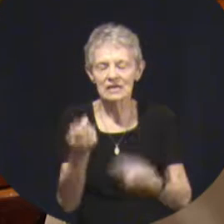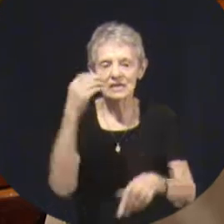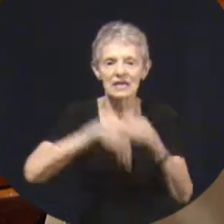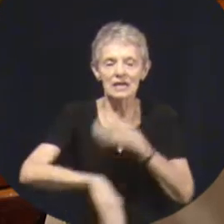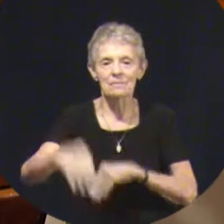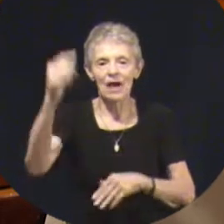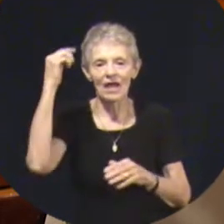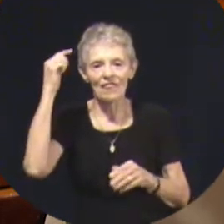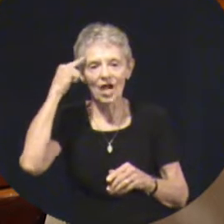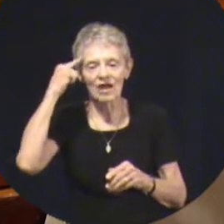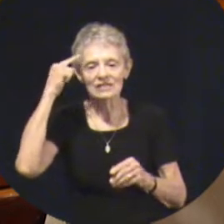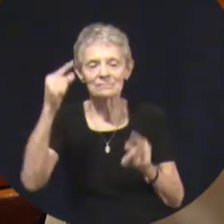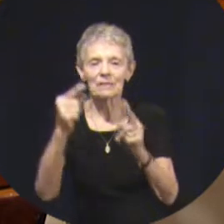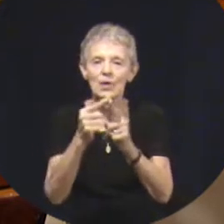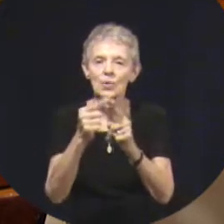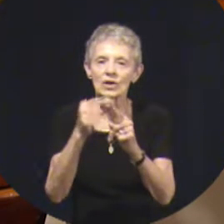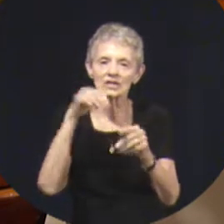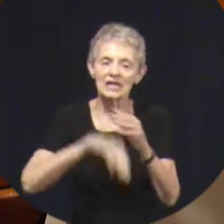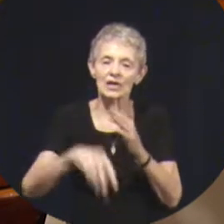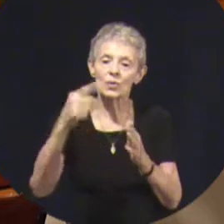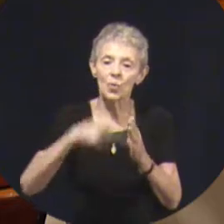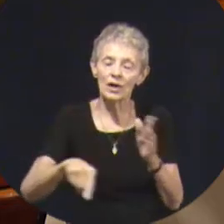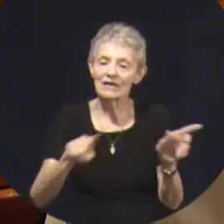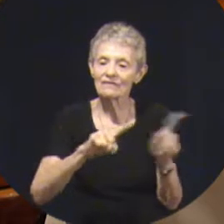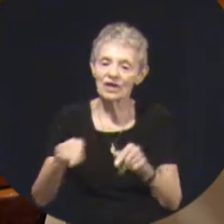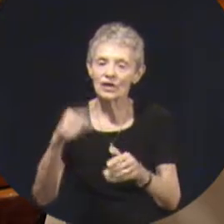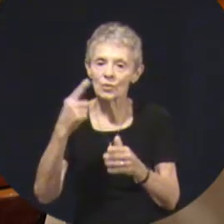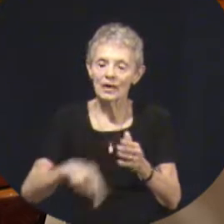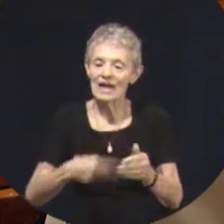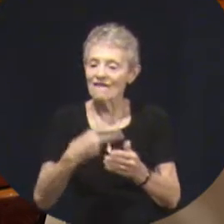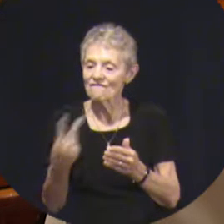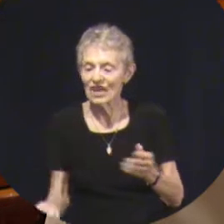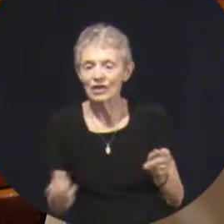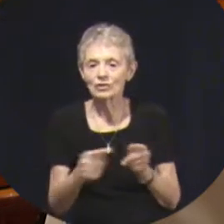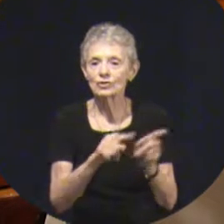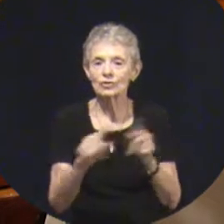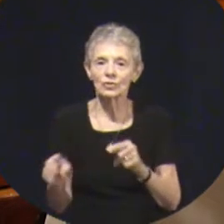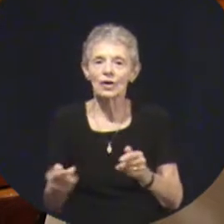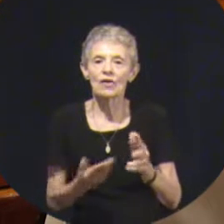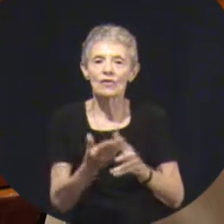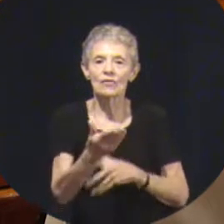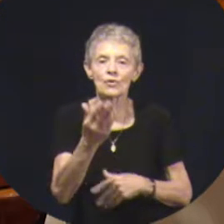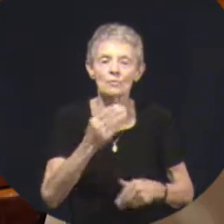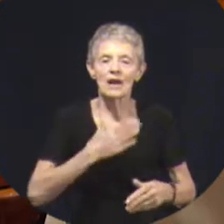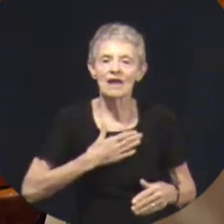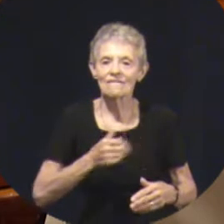thoughts and in my words, in what I have done and what I have failed to do.